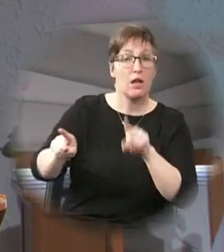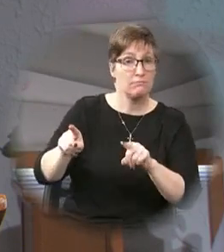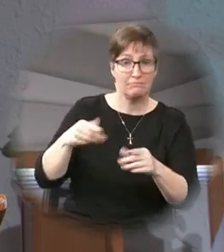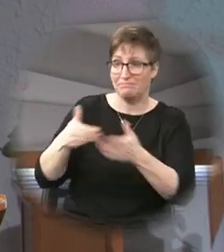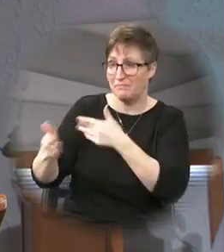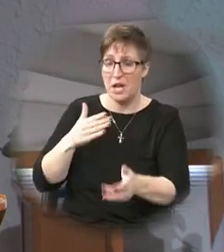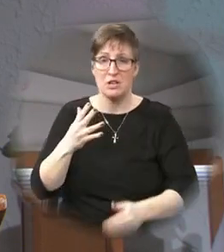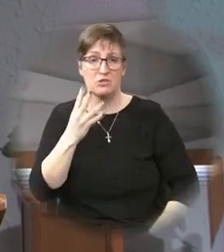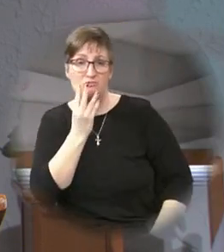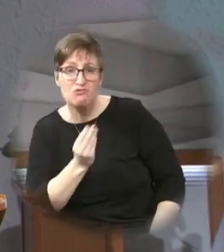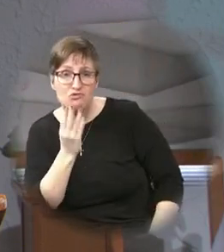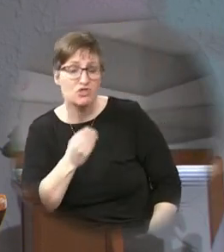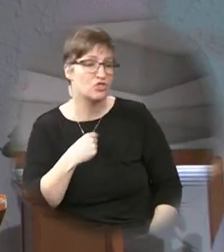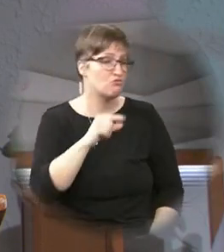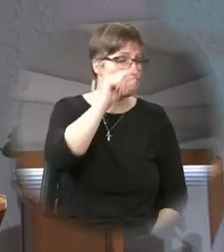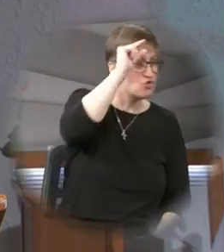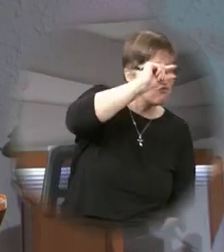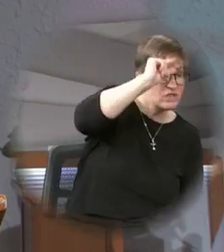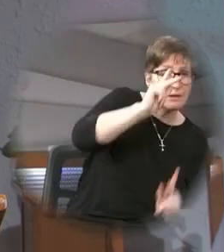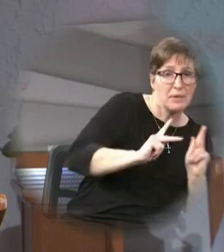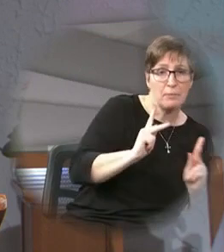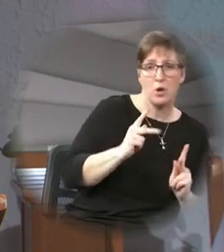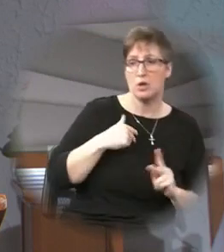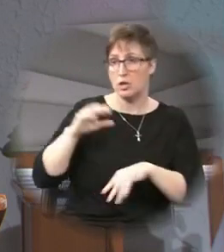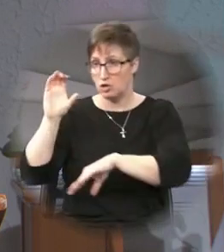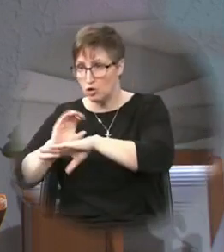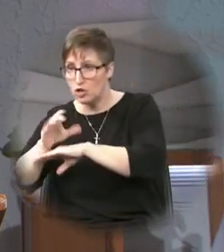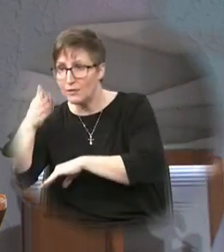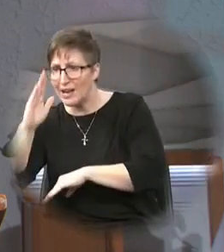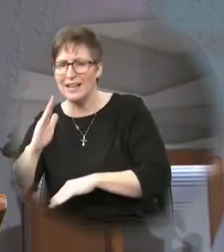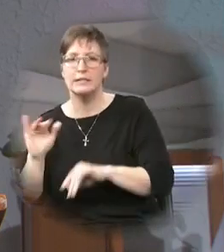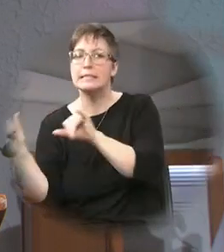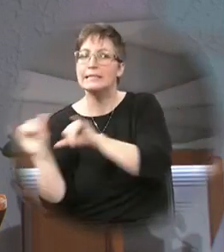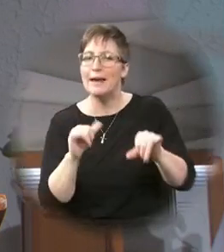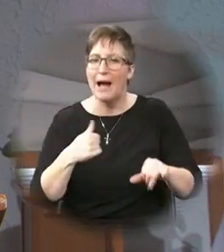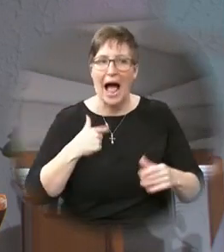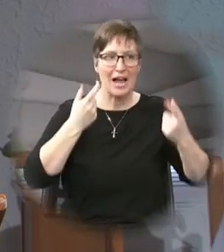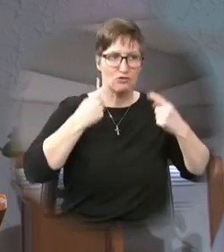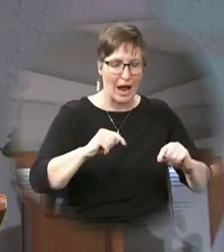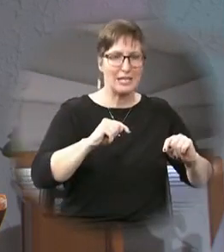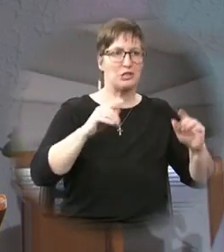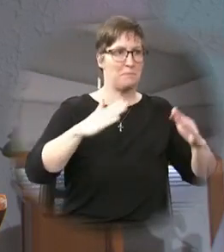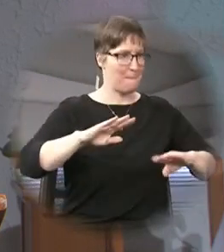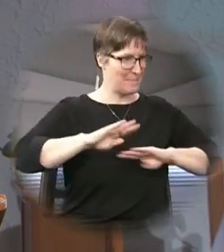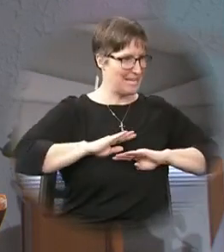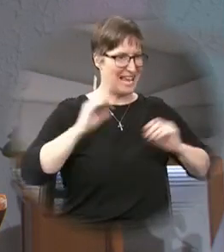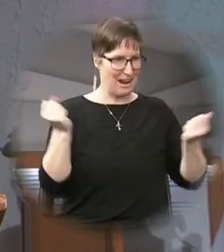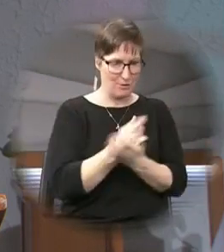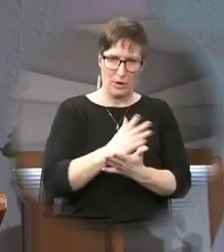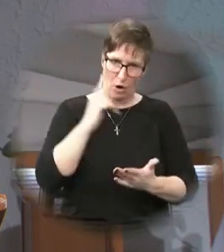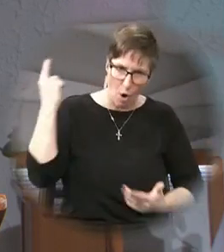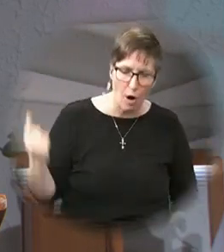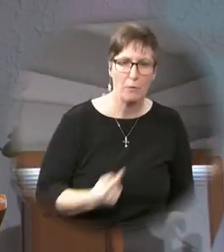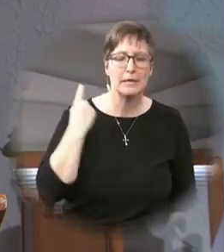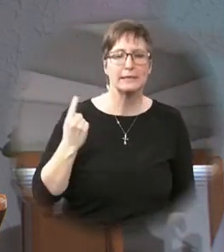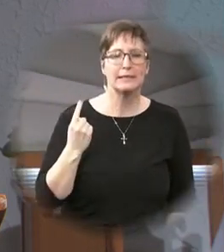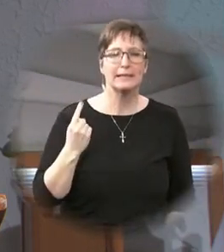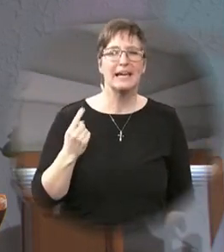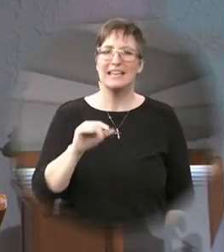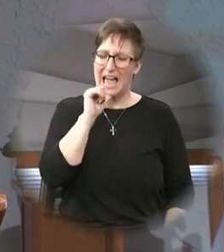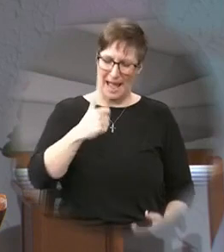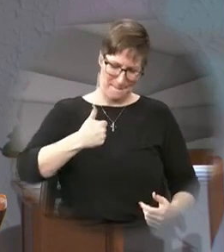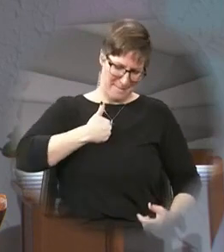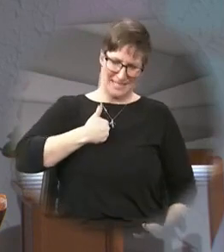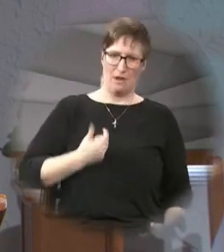Jews or Greeks or the Church of God, just as I try to please everyone in every way, not seeking my